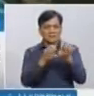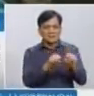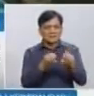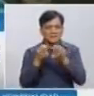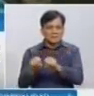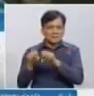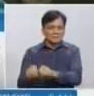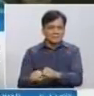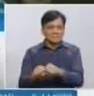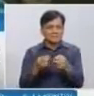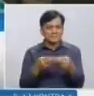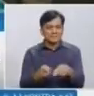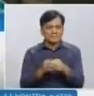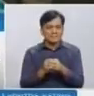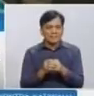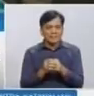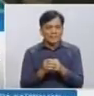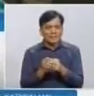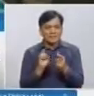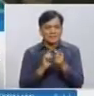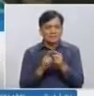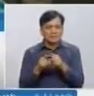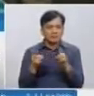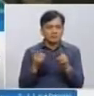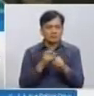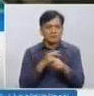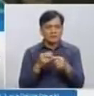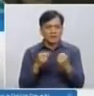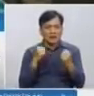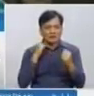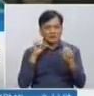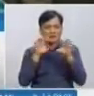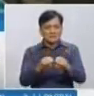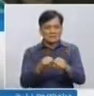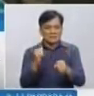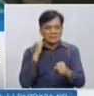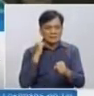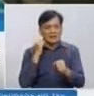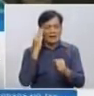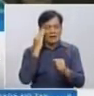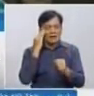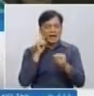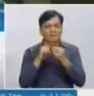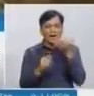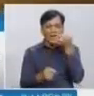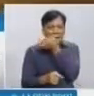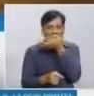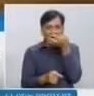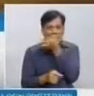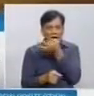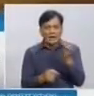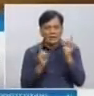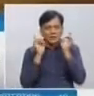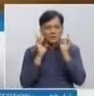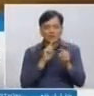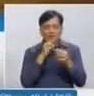flagrante delicto, and they violently resist arrest. They know that illegal drugs waste